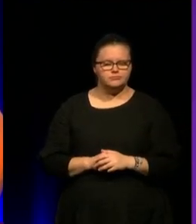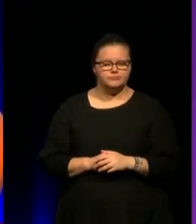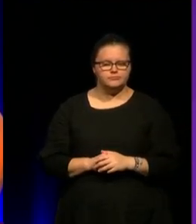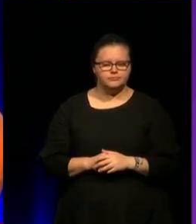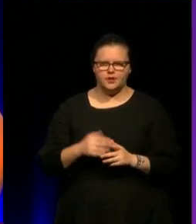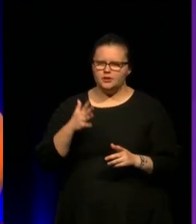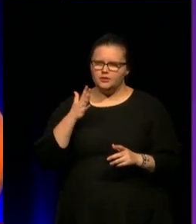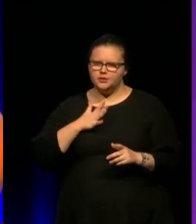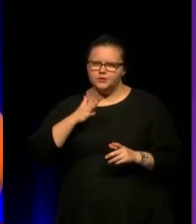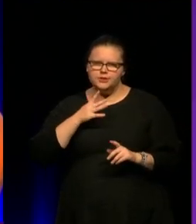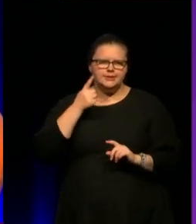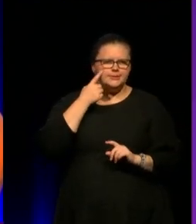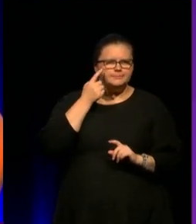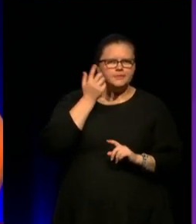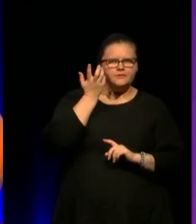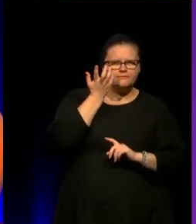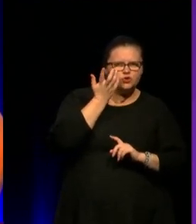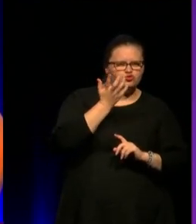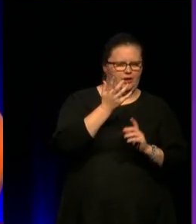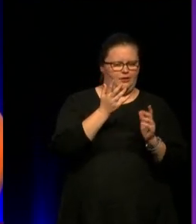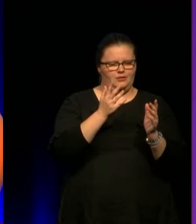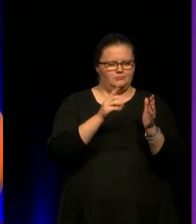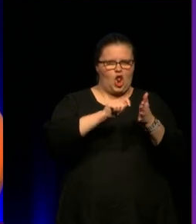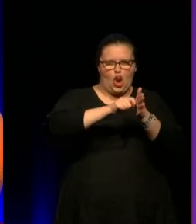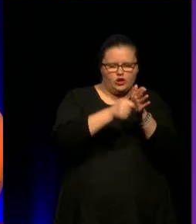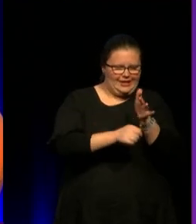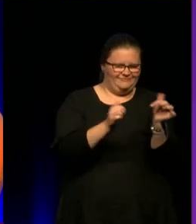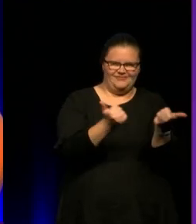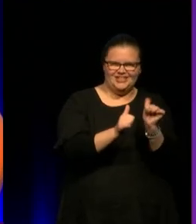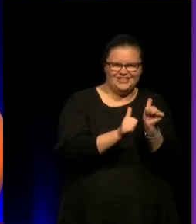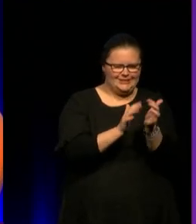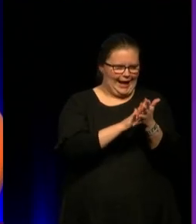We need to map that pathway out of lockdown, because